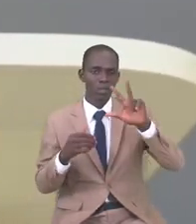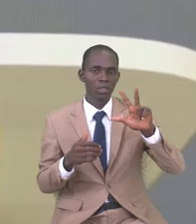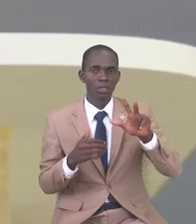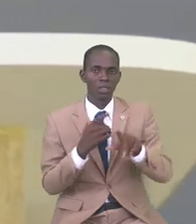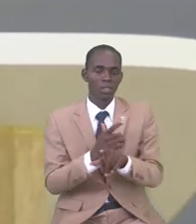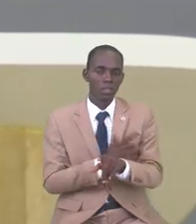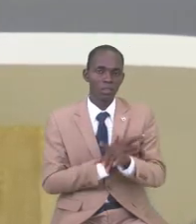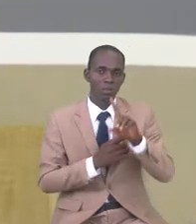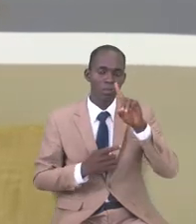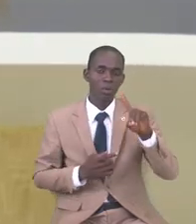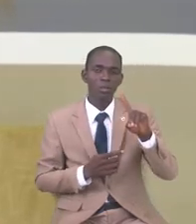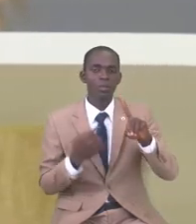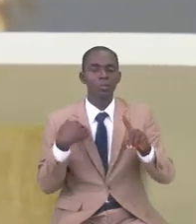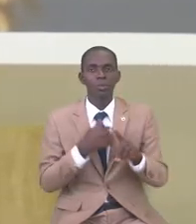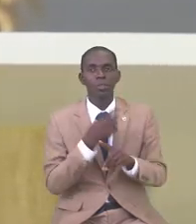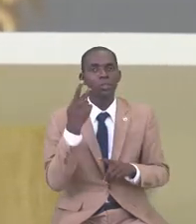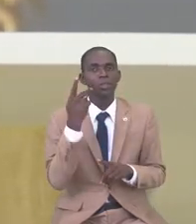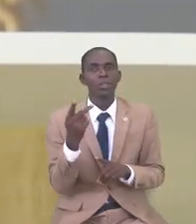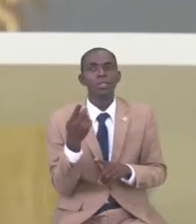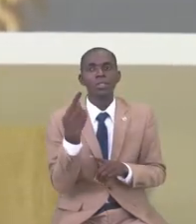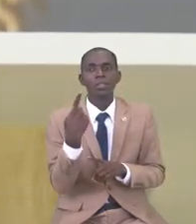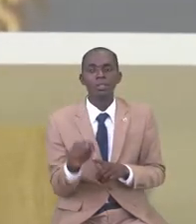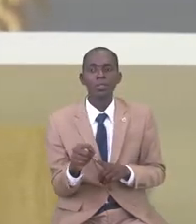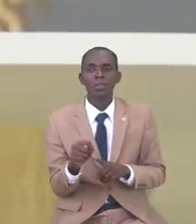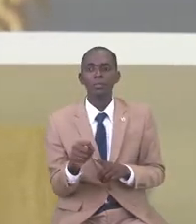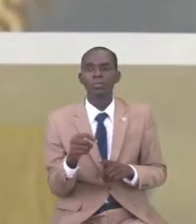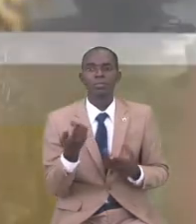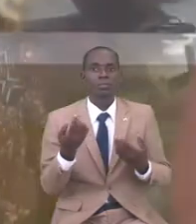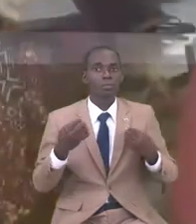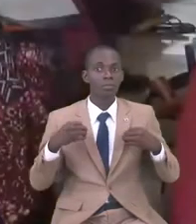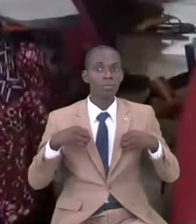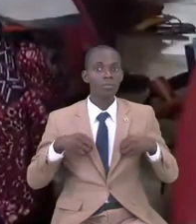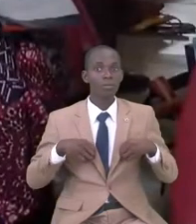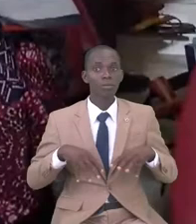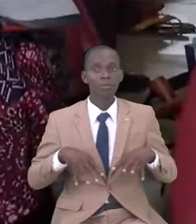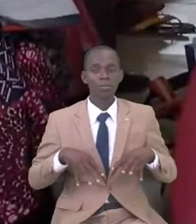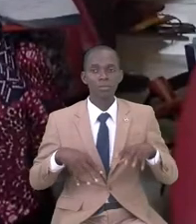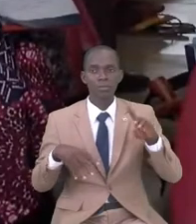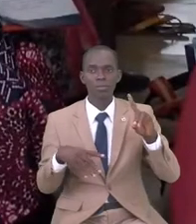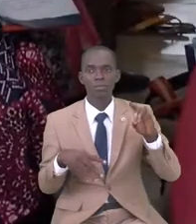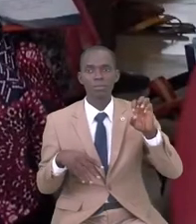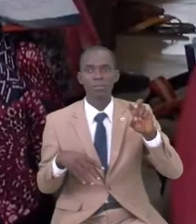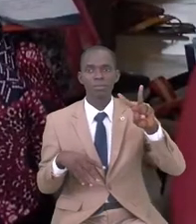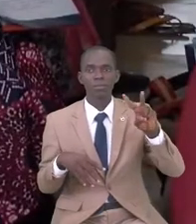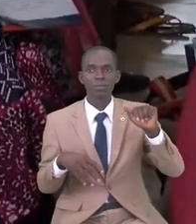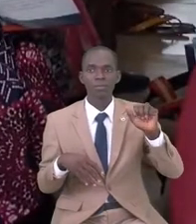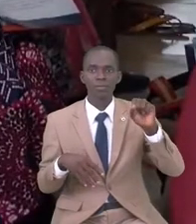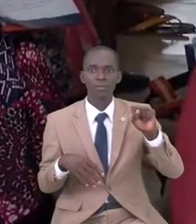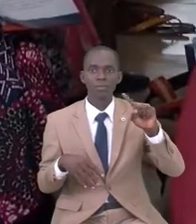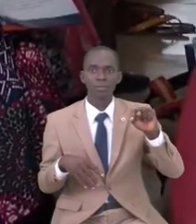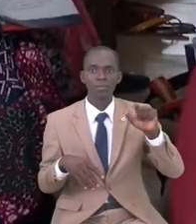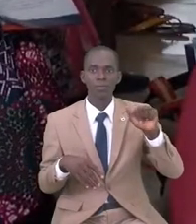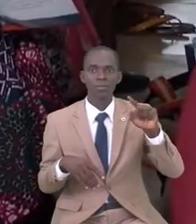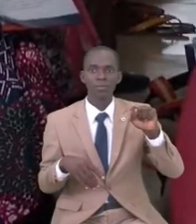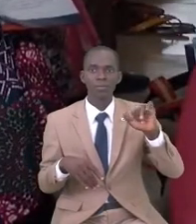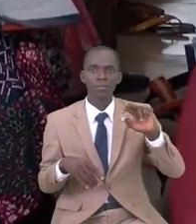Number one, we're looking at the devastating problems in the land.